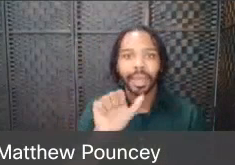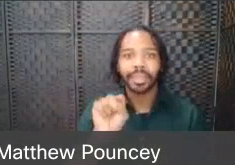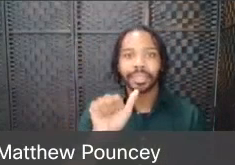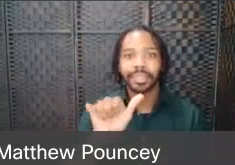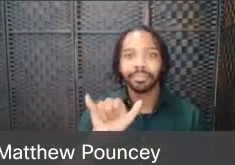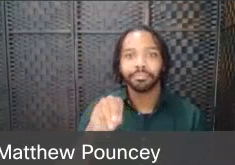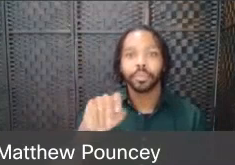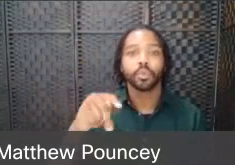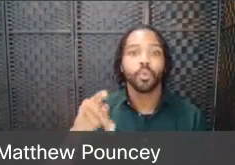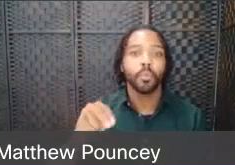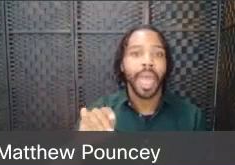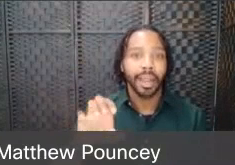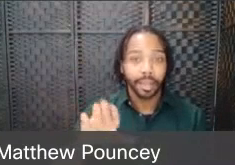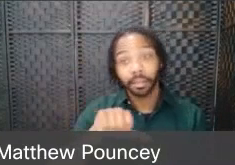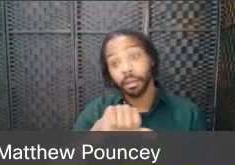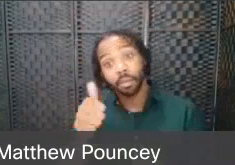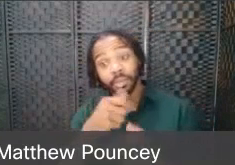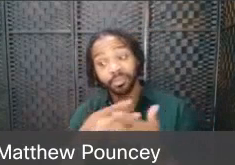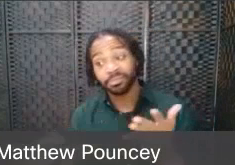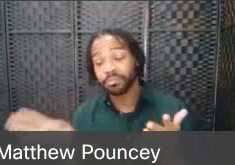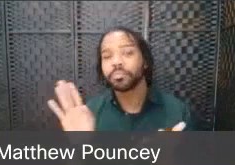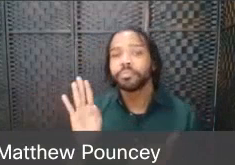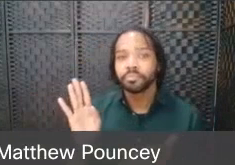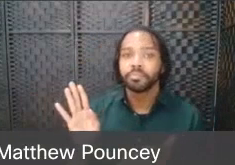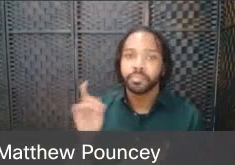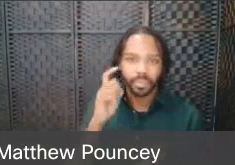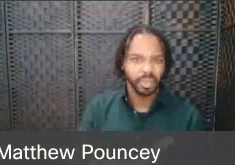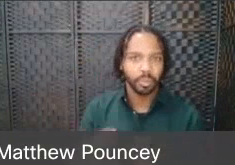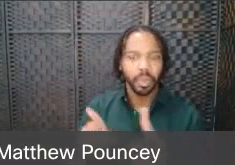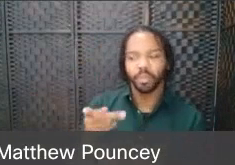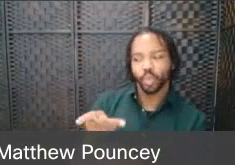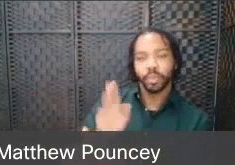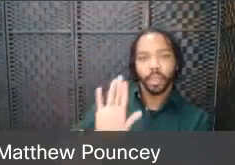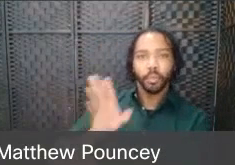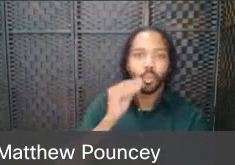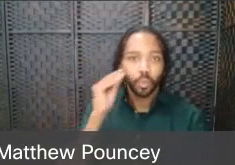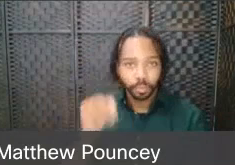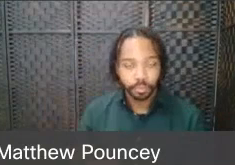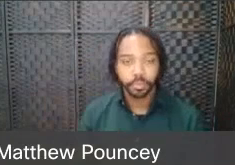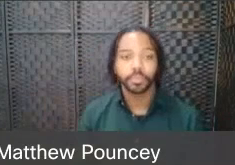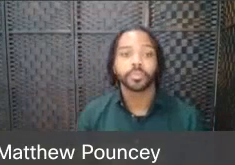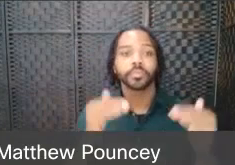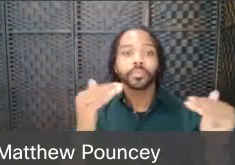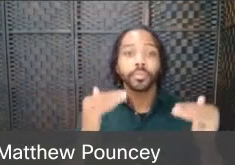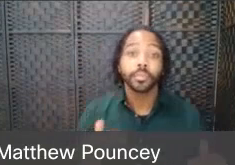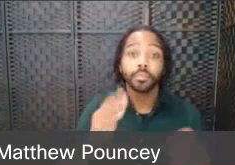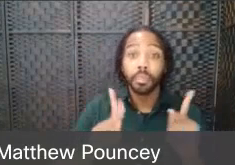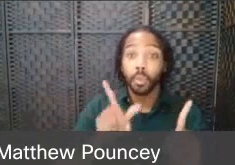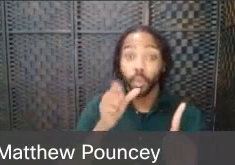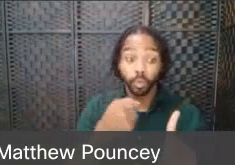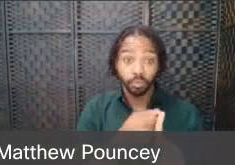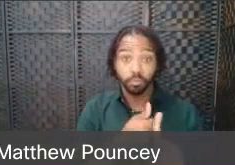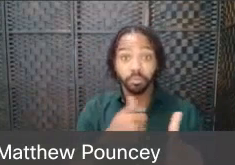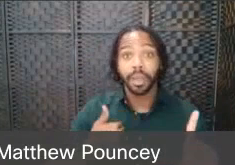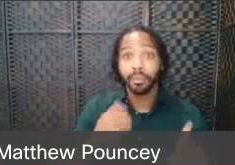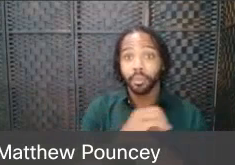symptomatic but have been treated at home. People with COVID who have died,